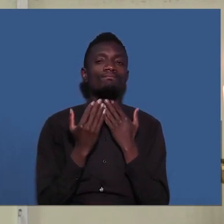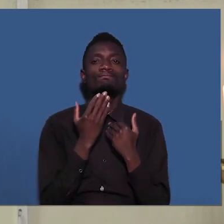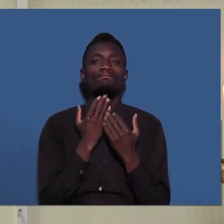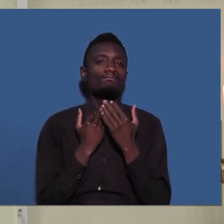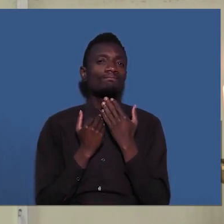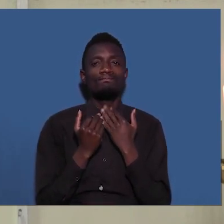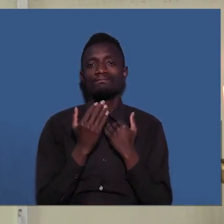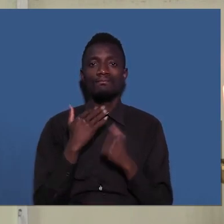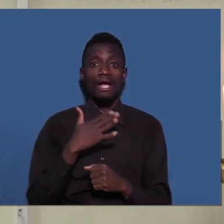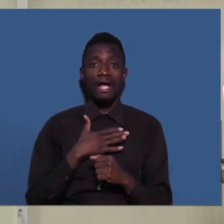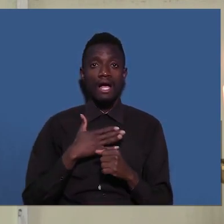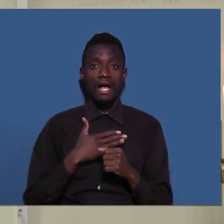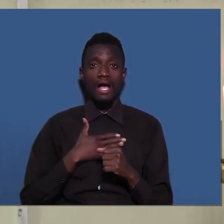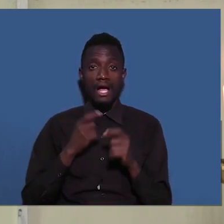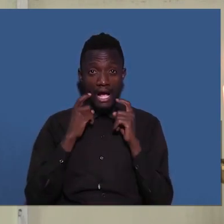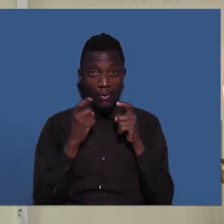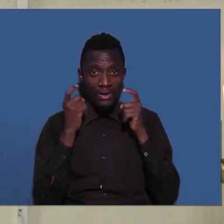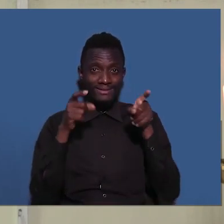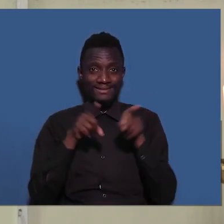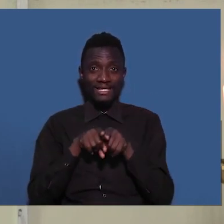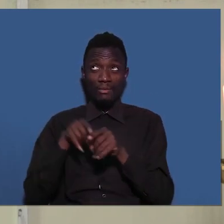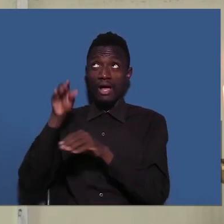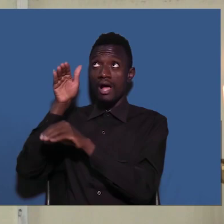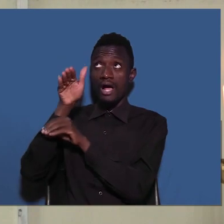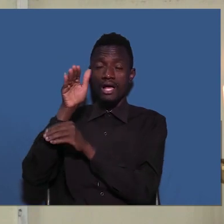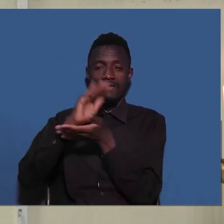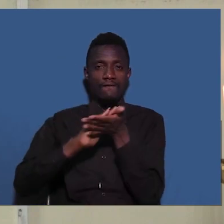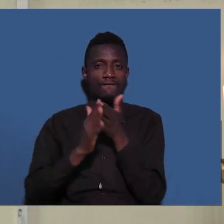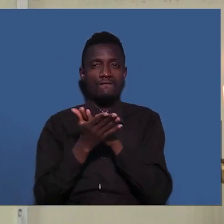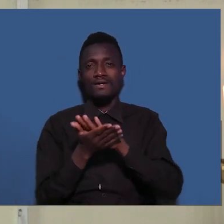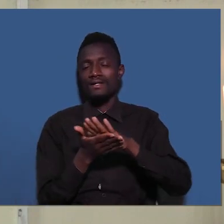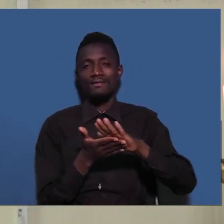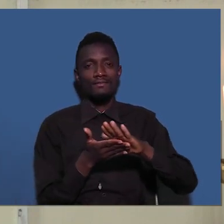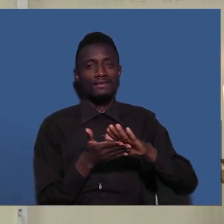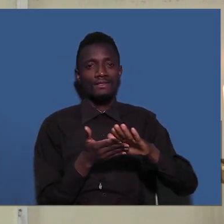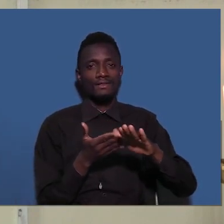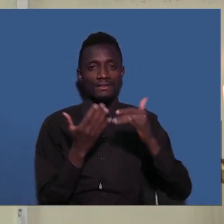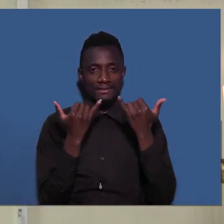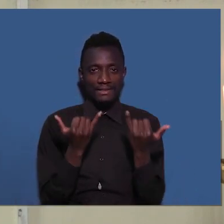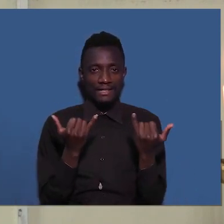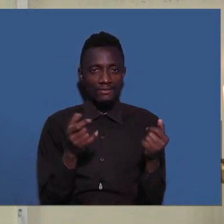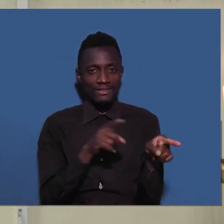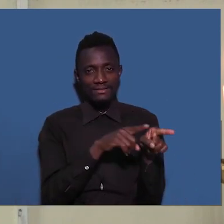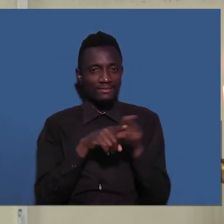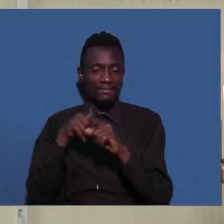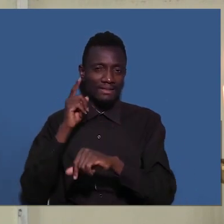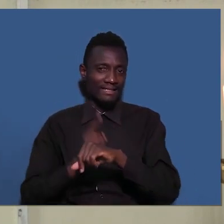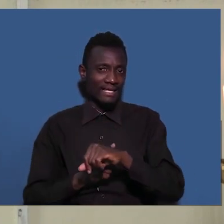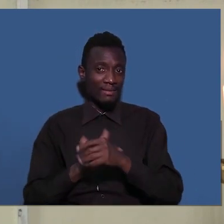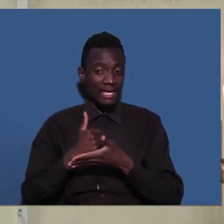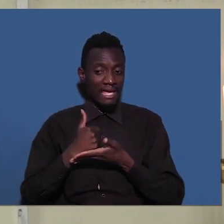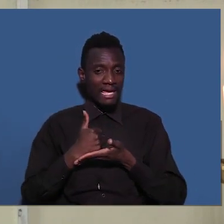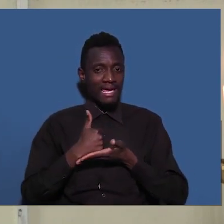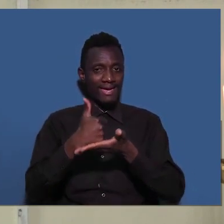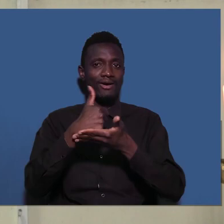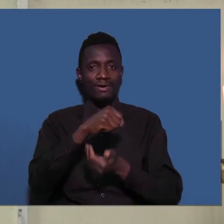sin and to seek for forgiveness, even as we help others to come